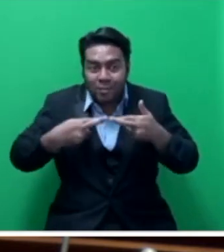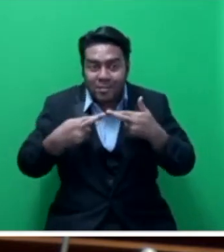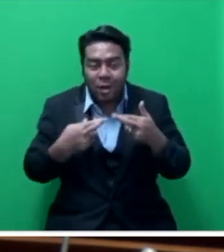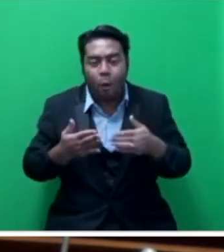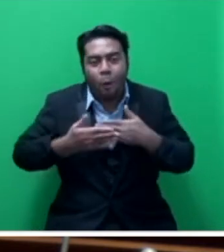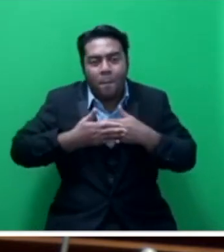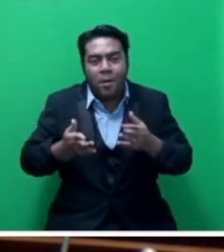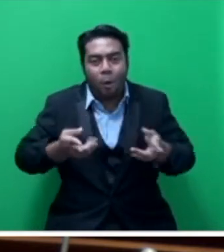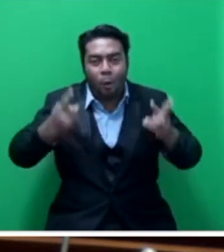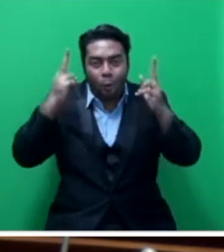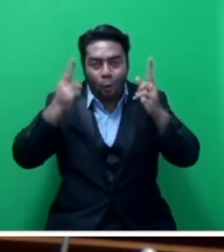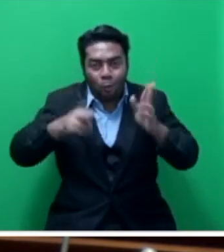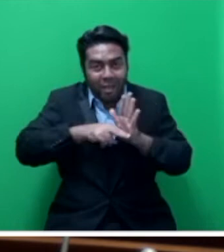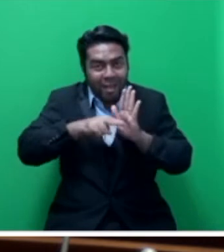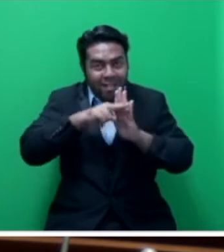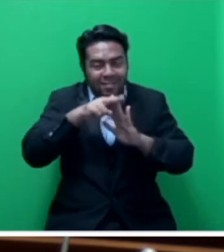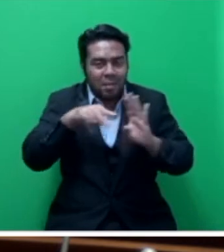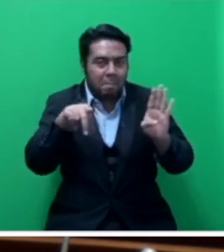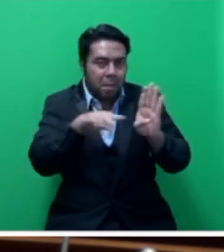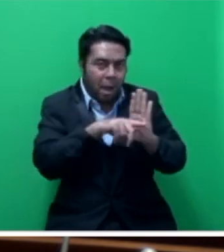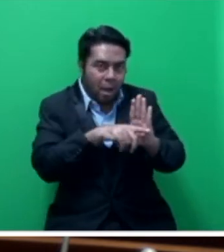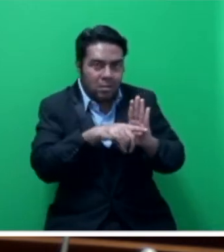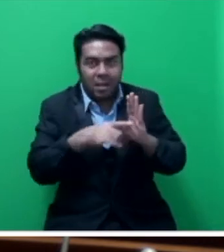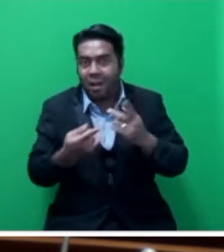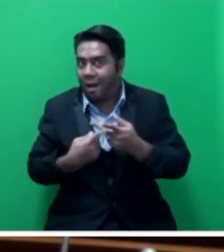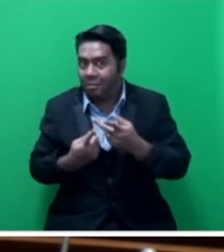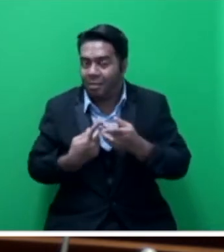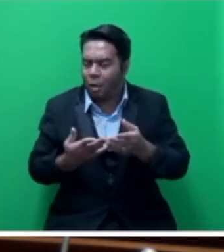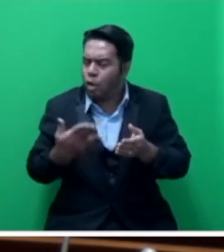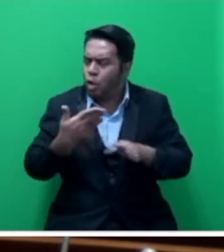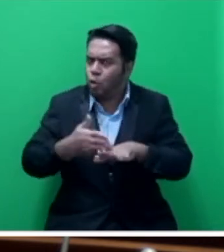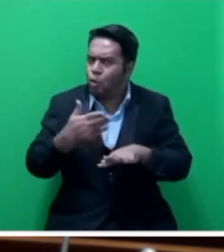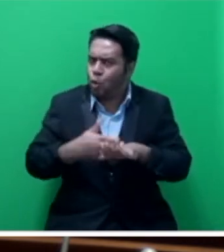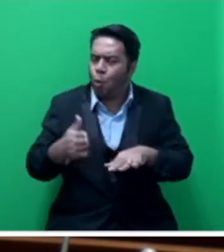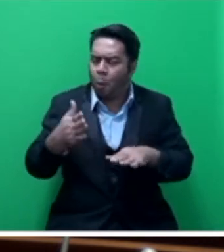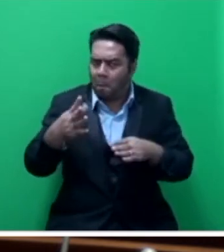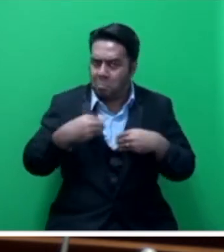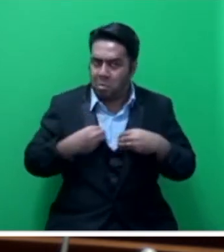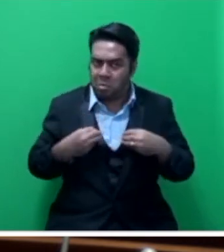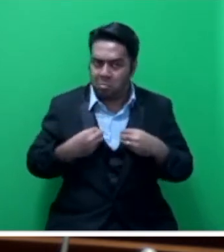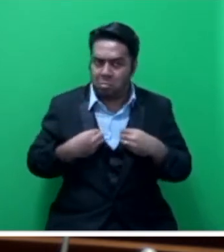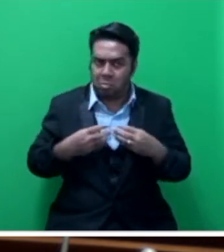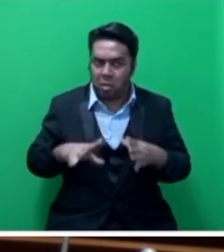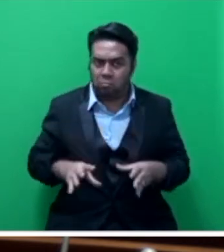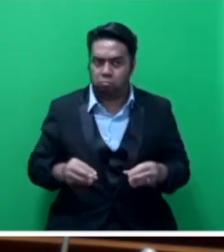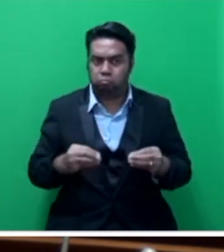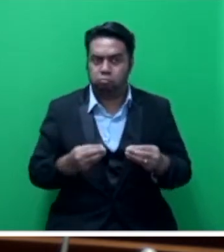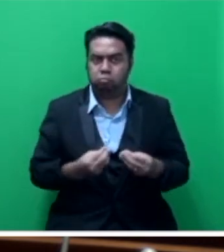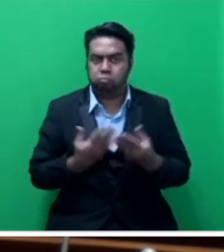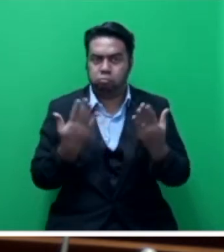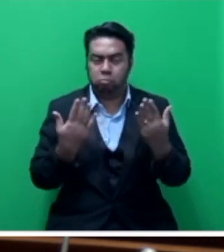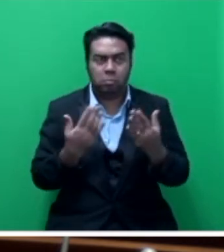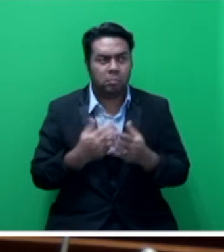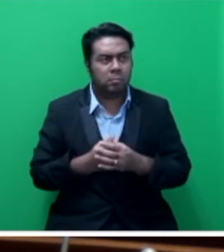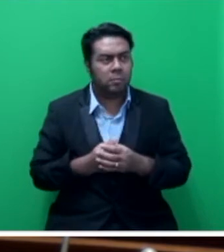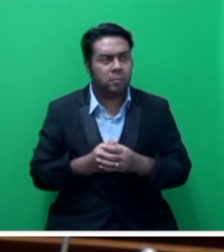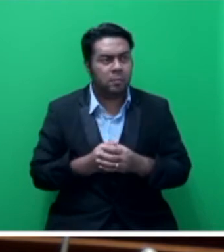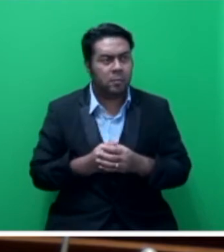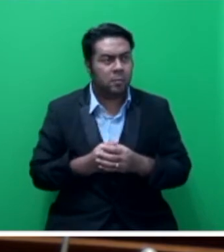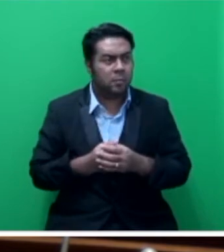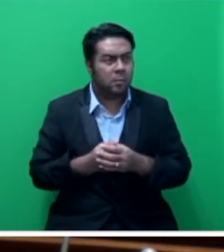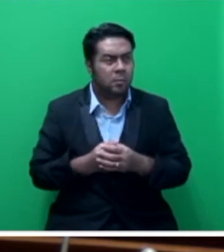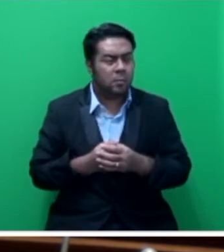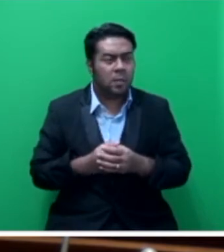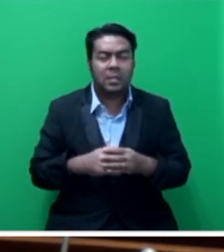hotels, open up pubs and bars. In fact, we've had new businesses open up over the past few months. 17 local